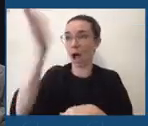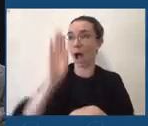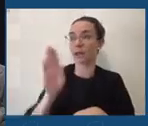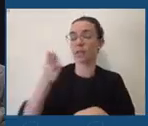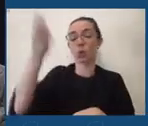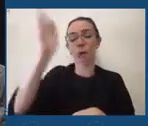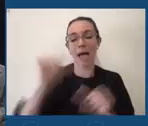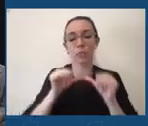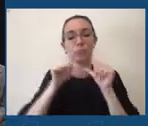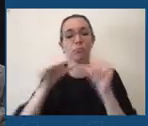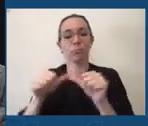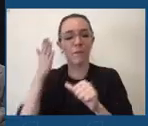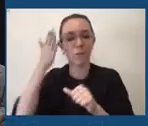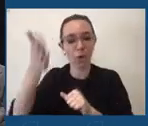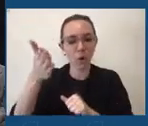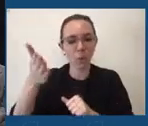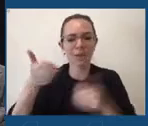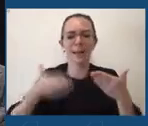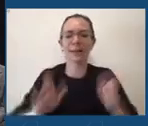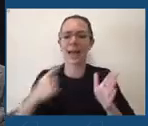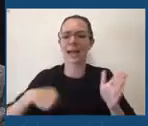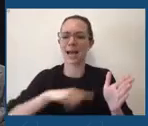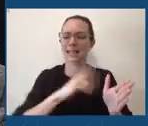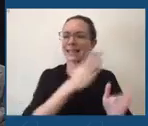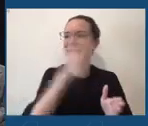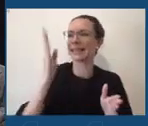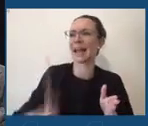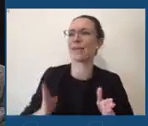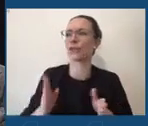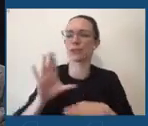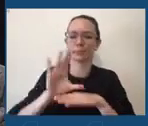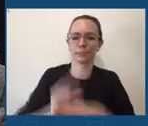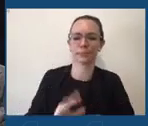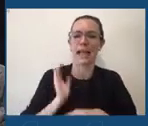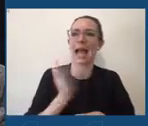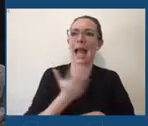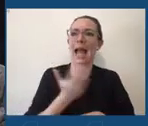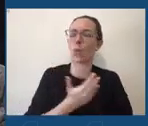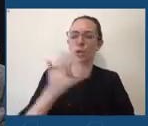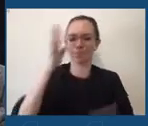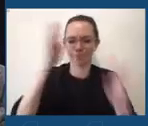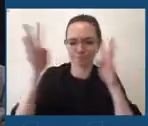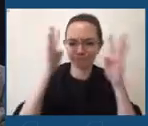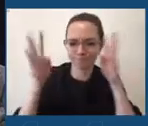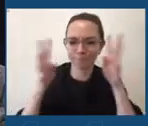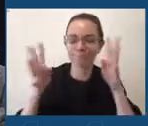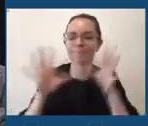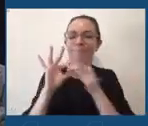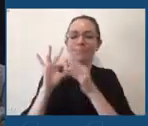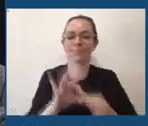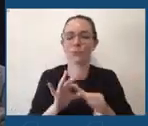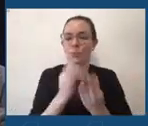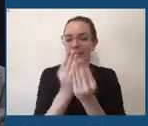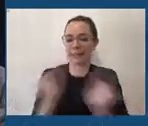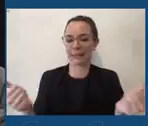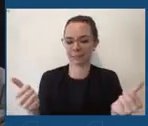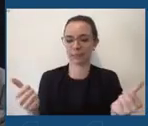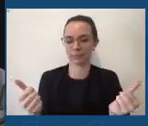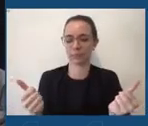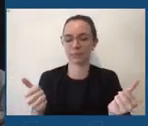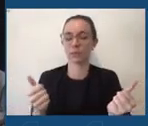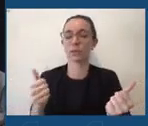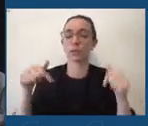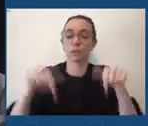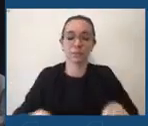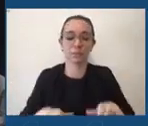forward, oh Lord, let us never dull our sensibilities towards creativity when it comes to the work of healing. And so on this